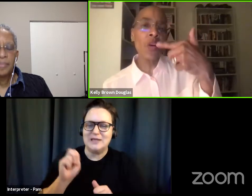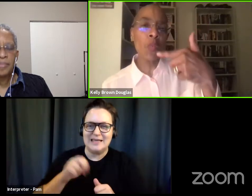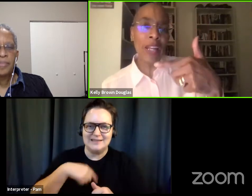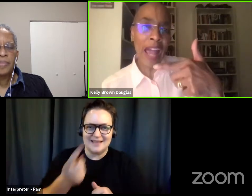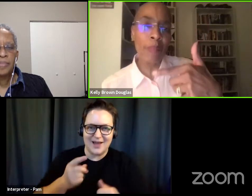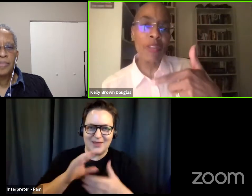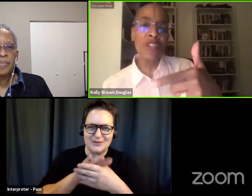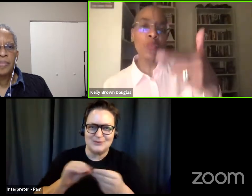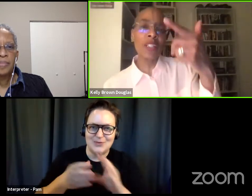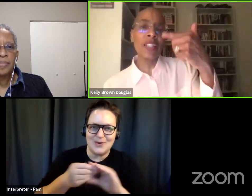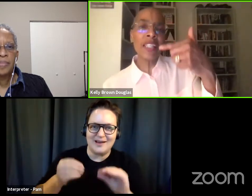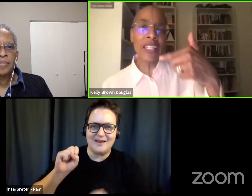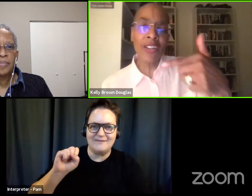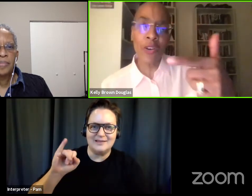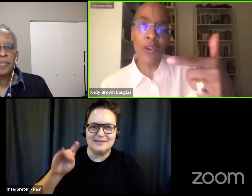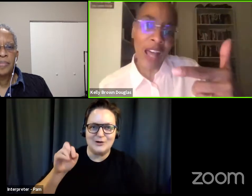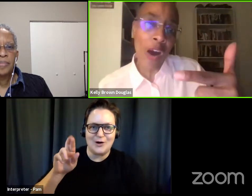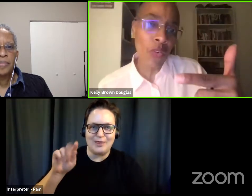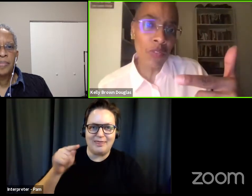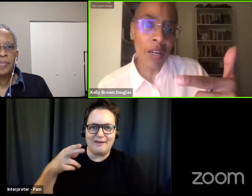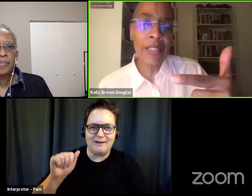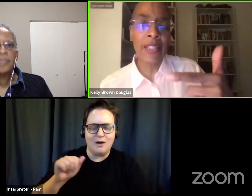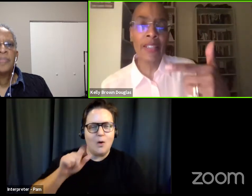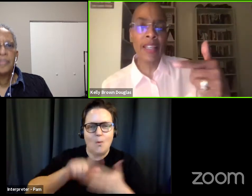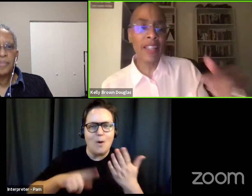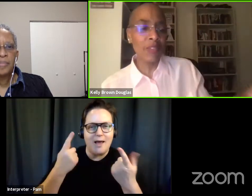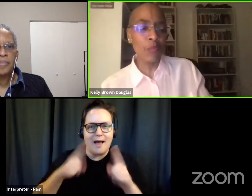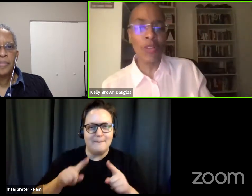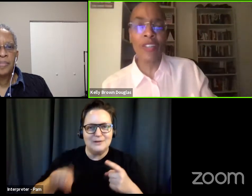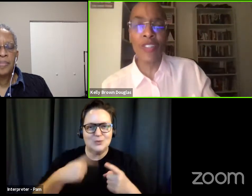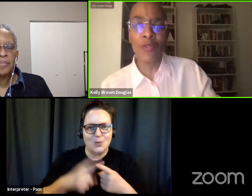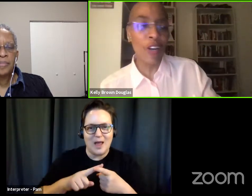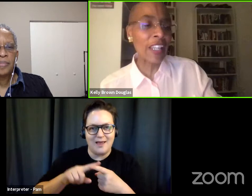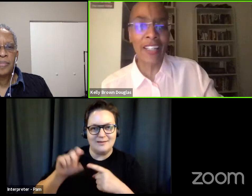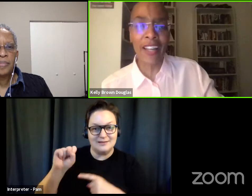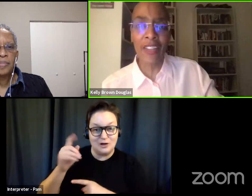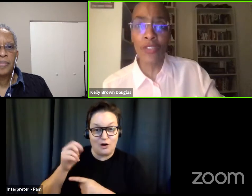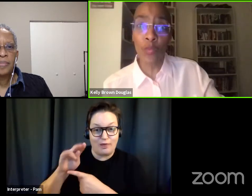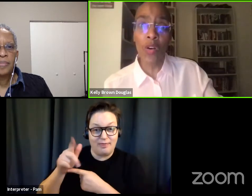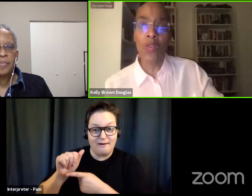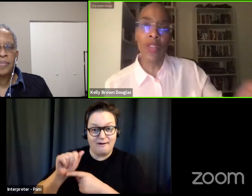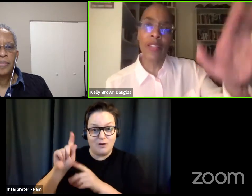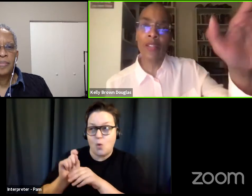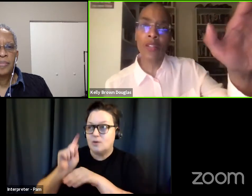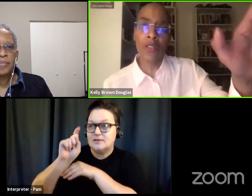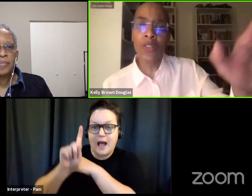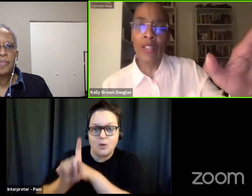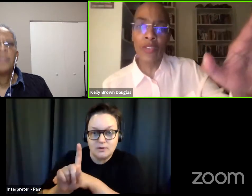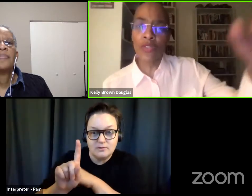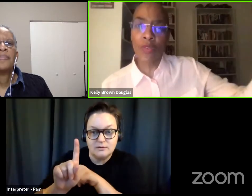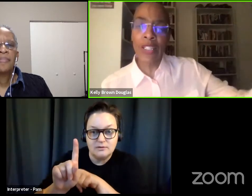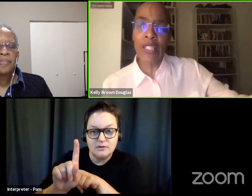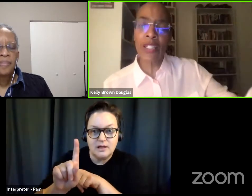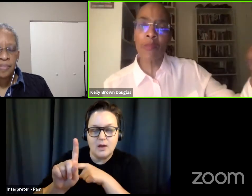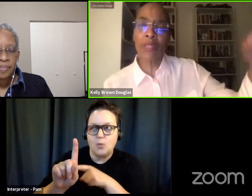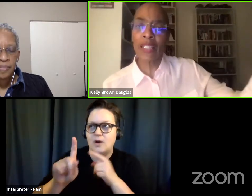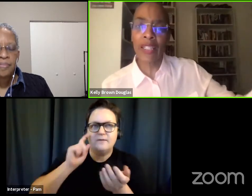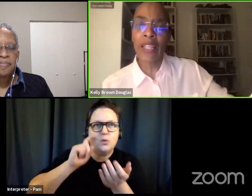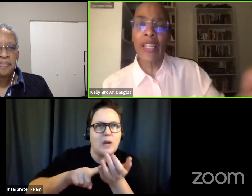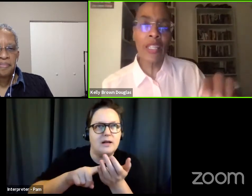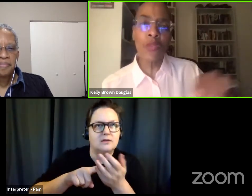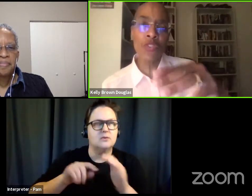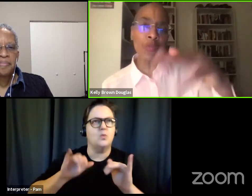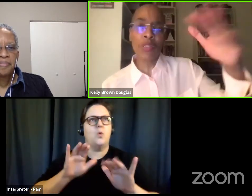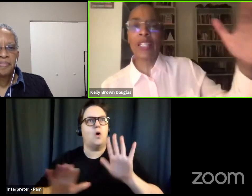that what happens when he goes out, right? And what if he recognizes, whoa, that, you know, there's racism and